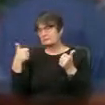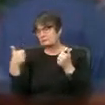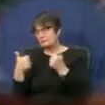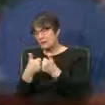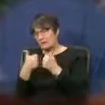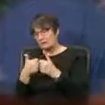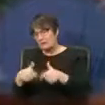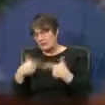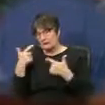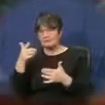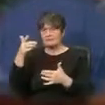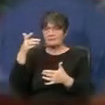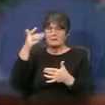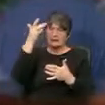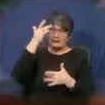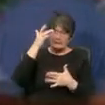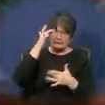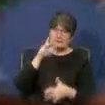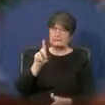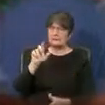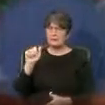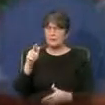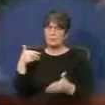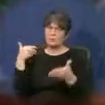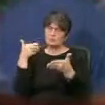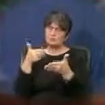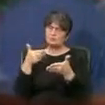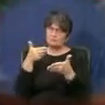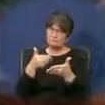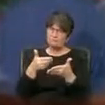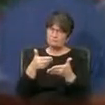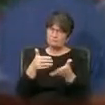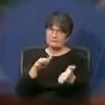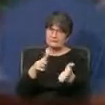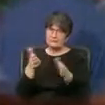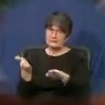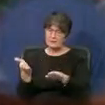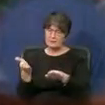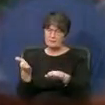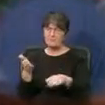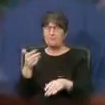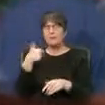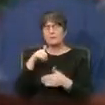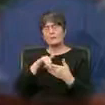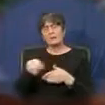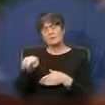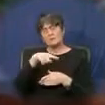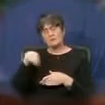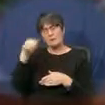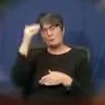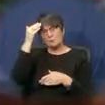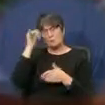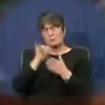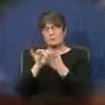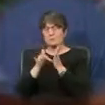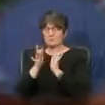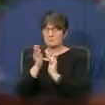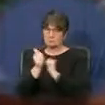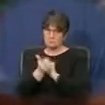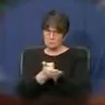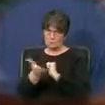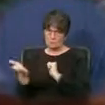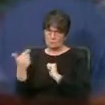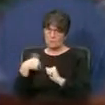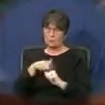illnesses, disabilities, or nearing the end of their earthly life, that they know and believe that Jesus is with them,